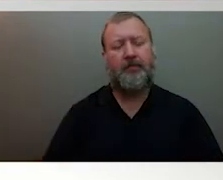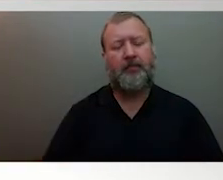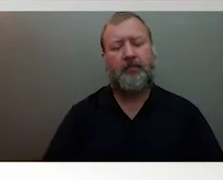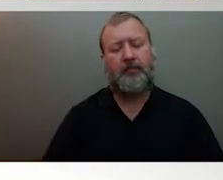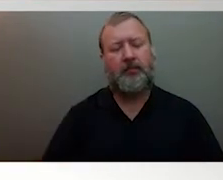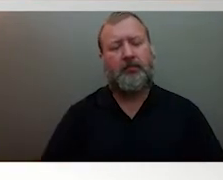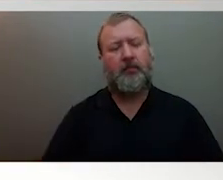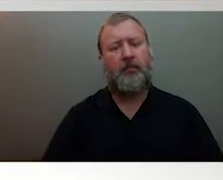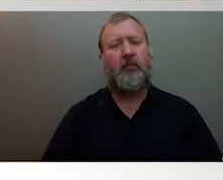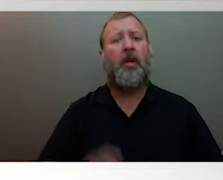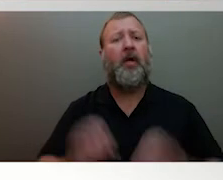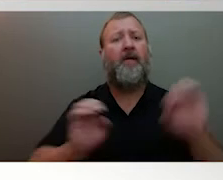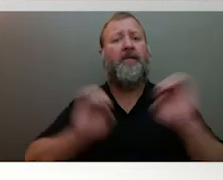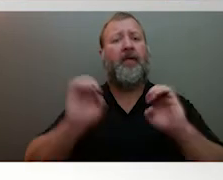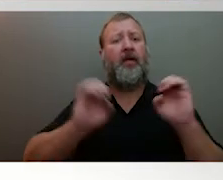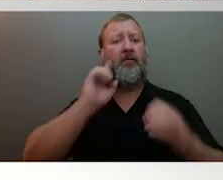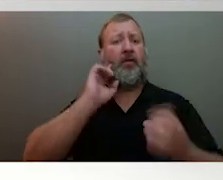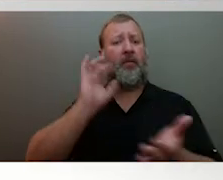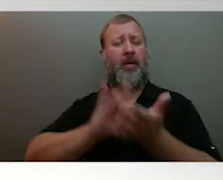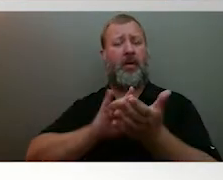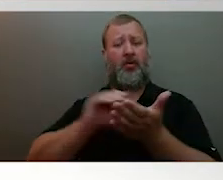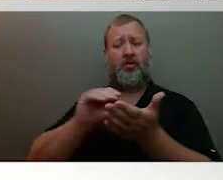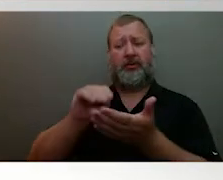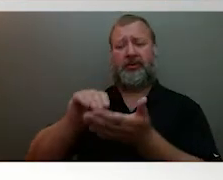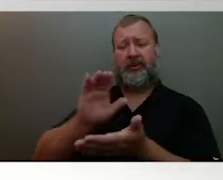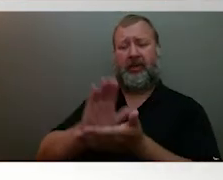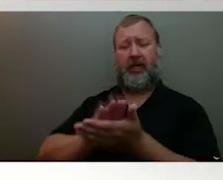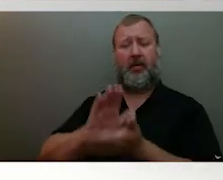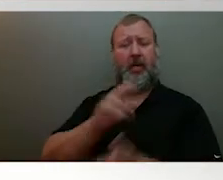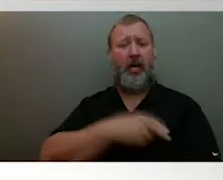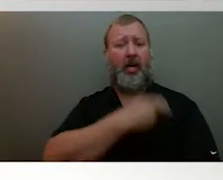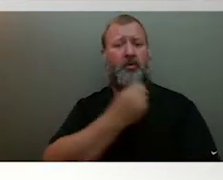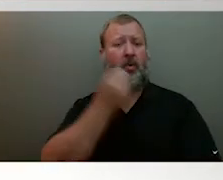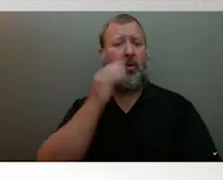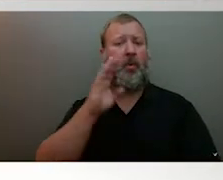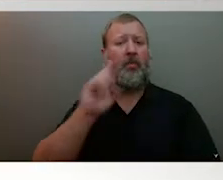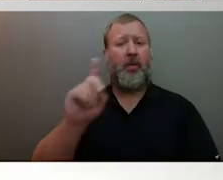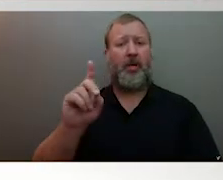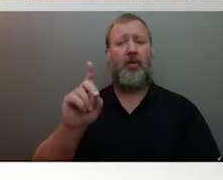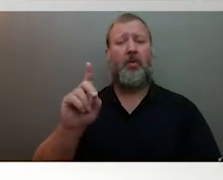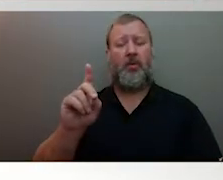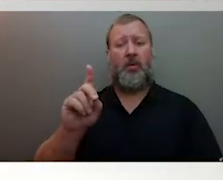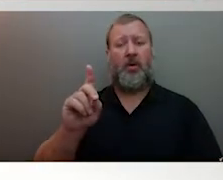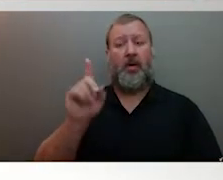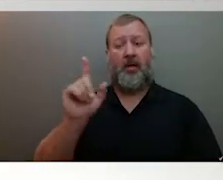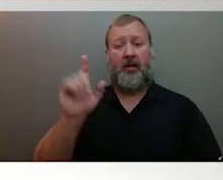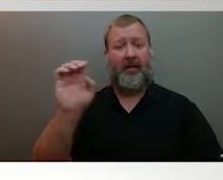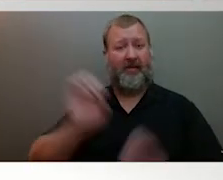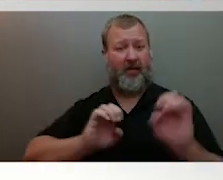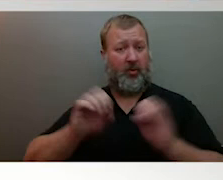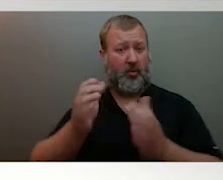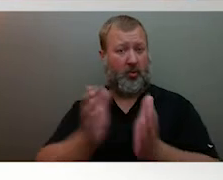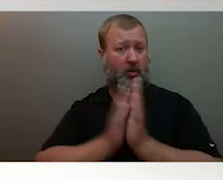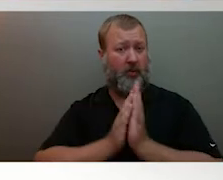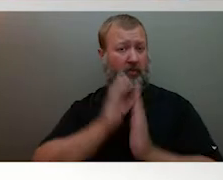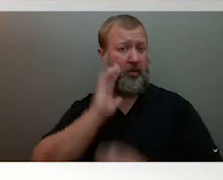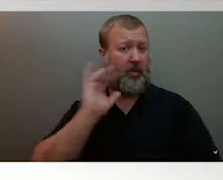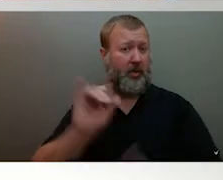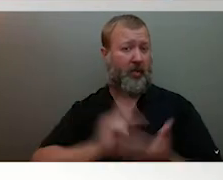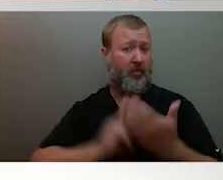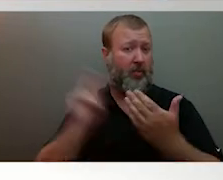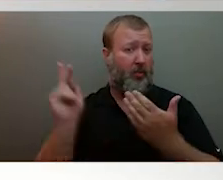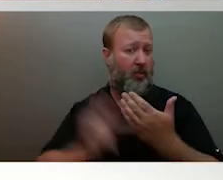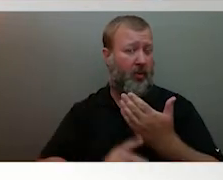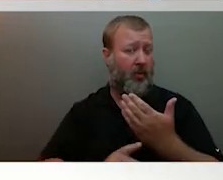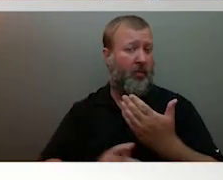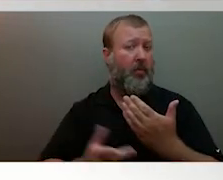Evaluation and medical statement for hospital homebound. When is an evaluation requested for hospital homebound